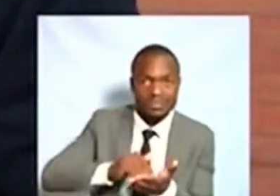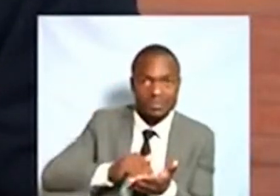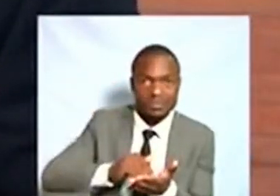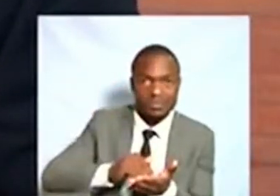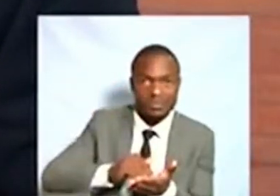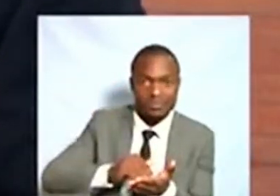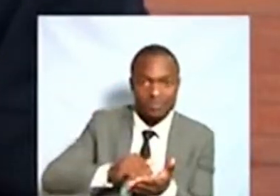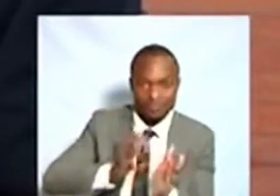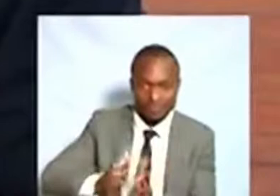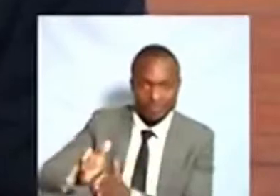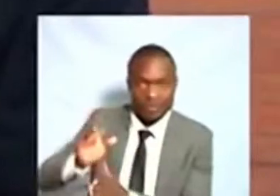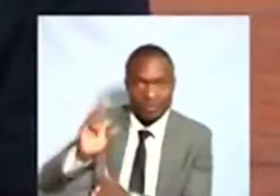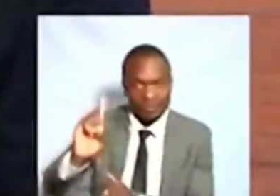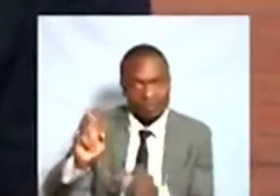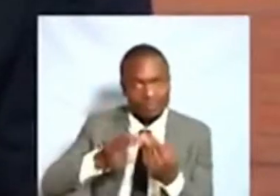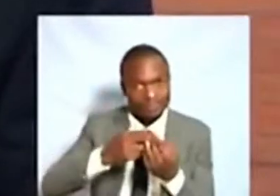1x2.